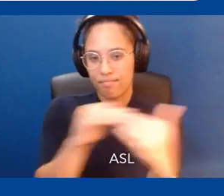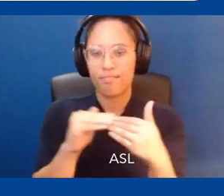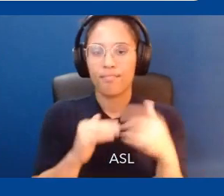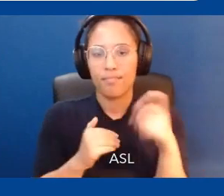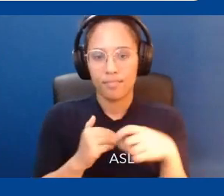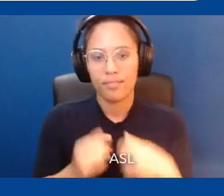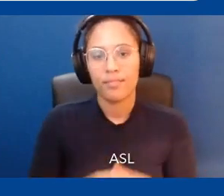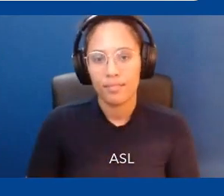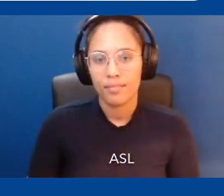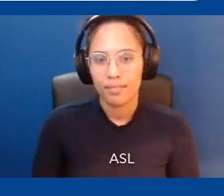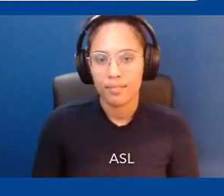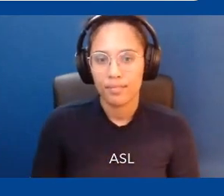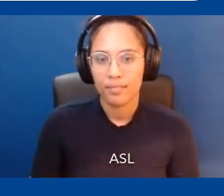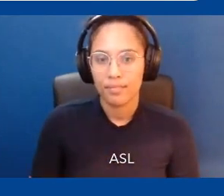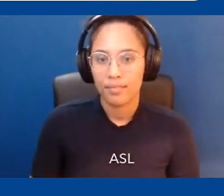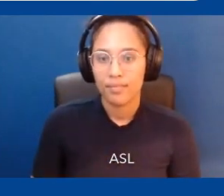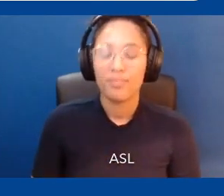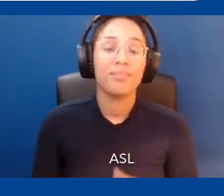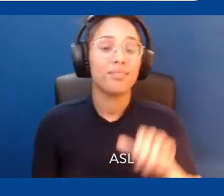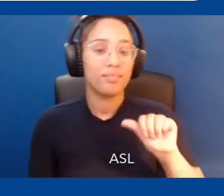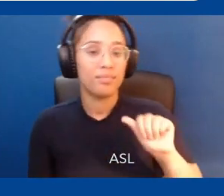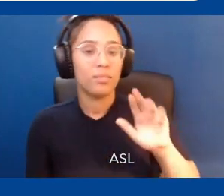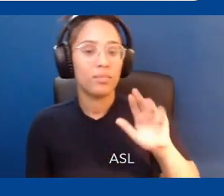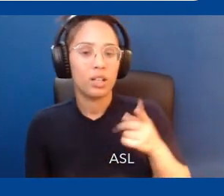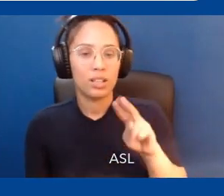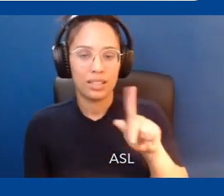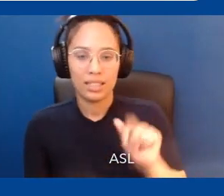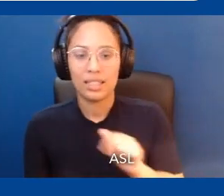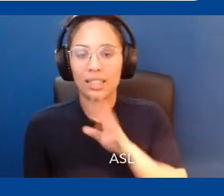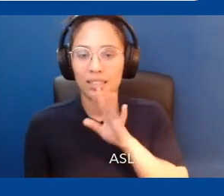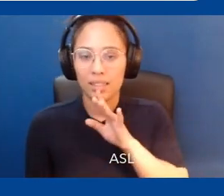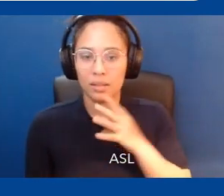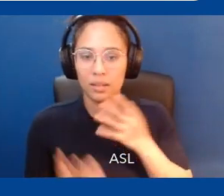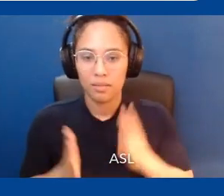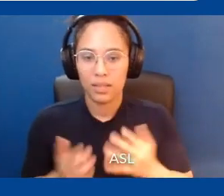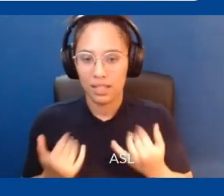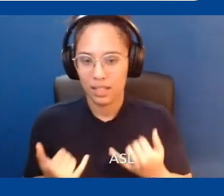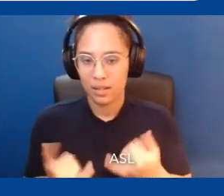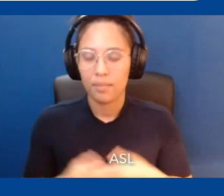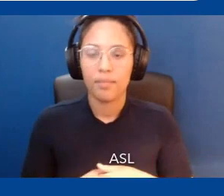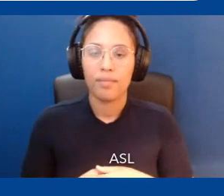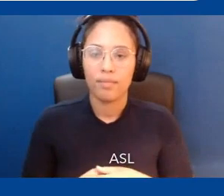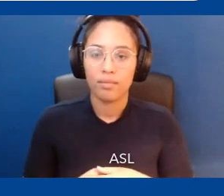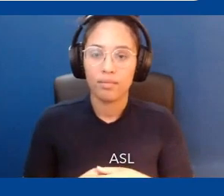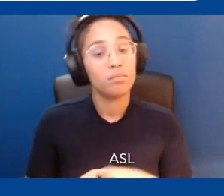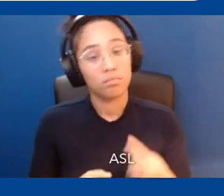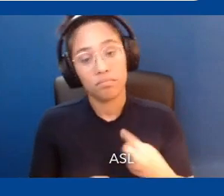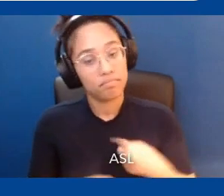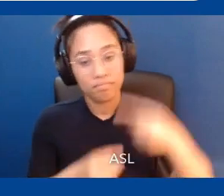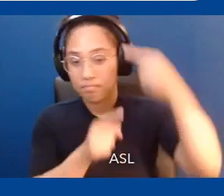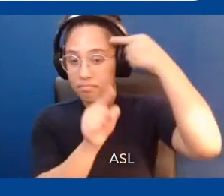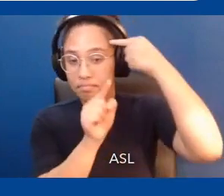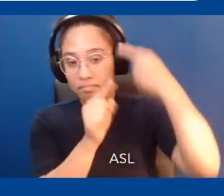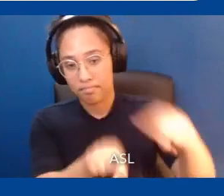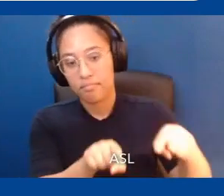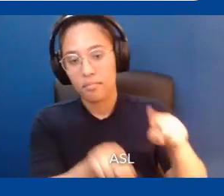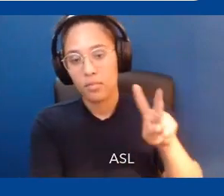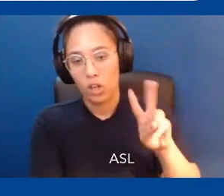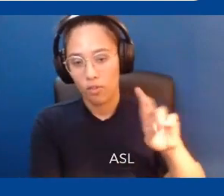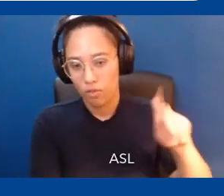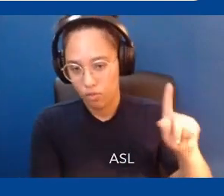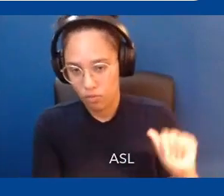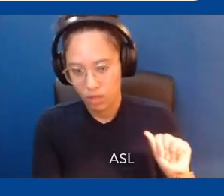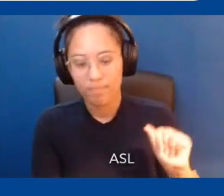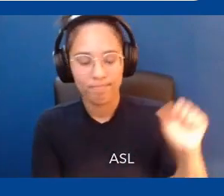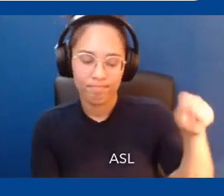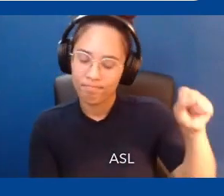It's Agustina speaking. I fully agree with Veronika. I just wanted to